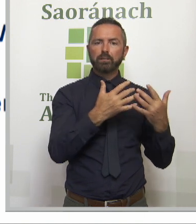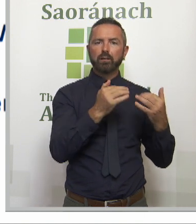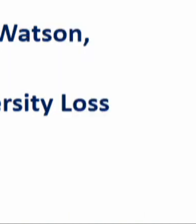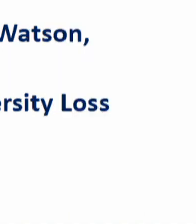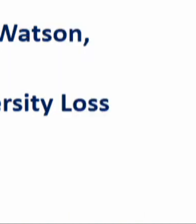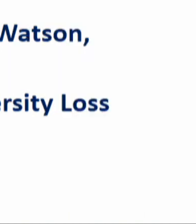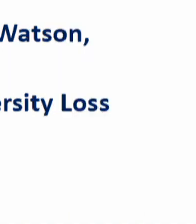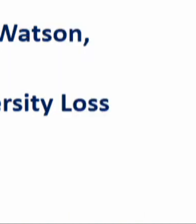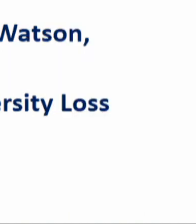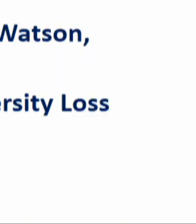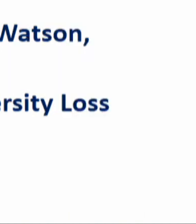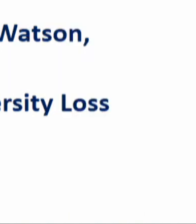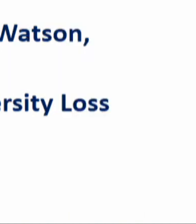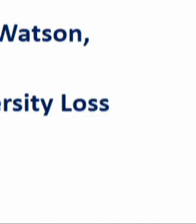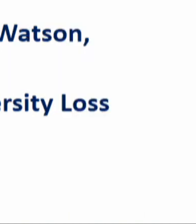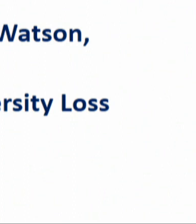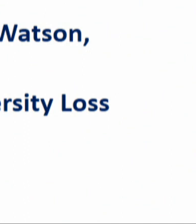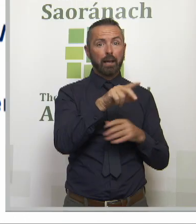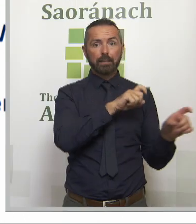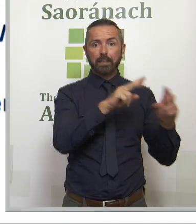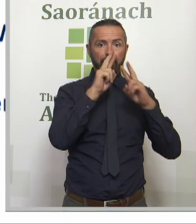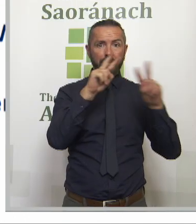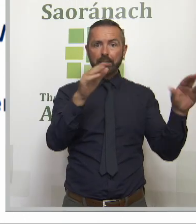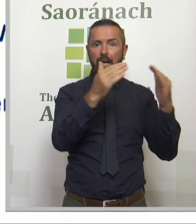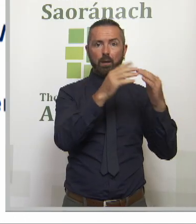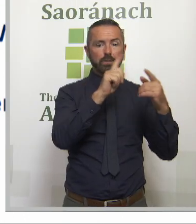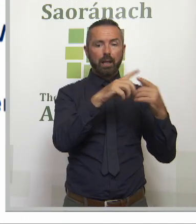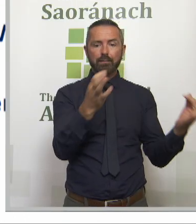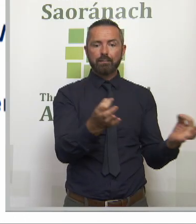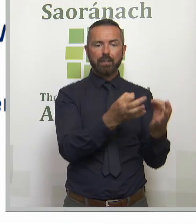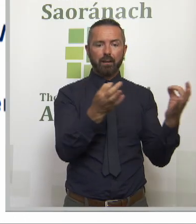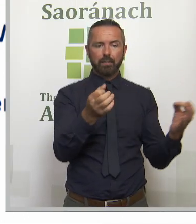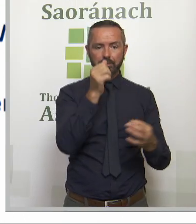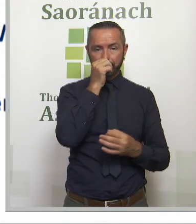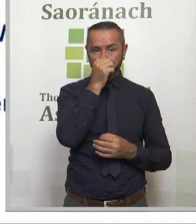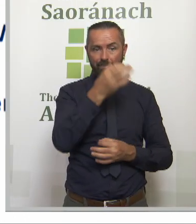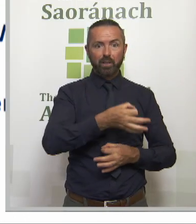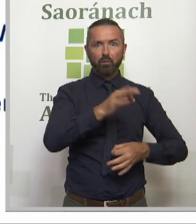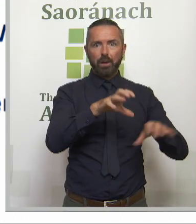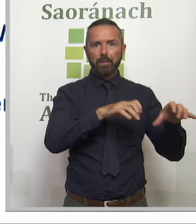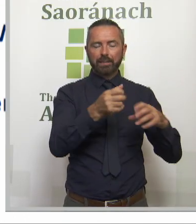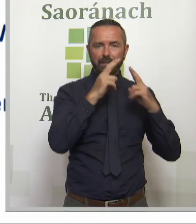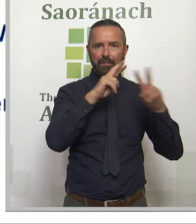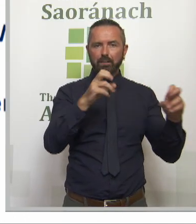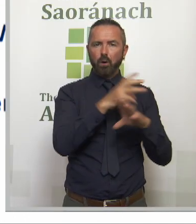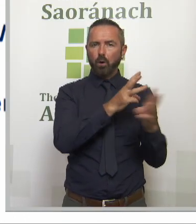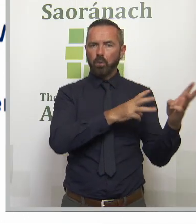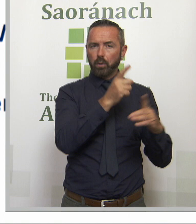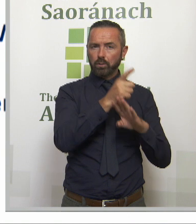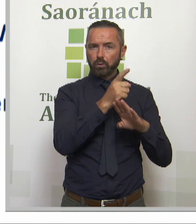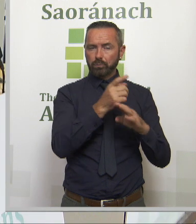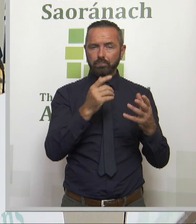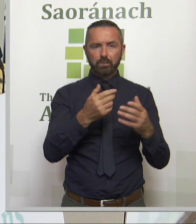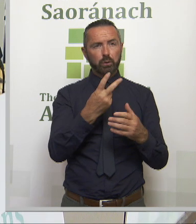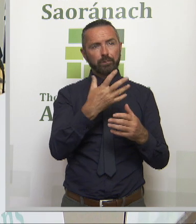And you can still visit his house and his garden. It's a fantastic place to go and visit. So all of the work that's been done in the